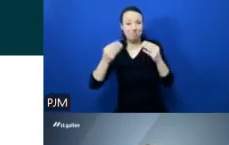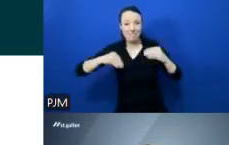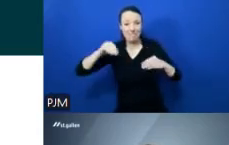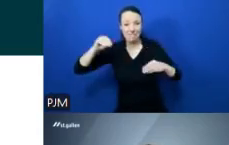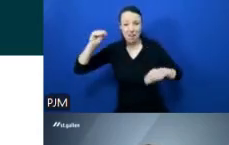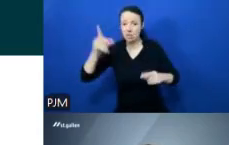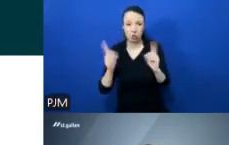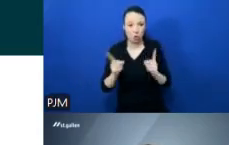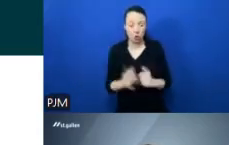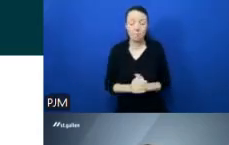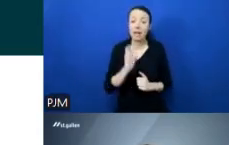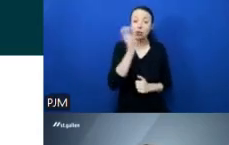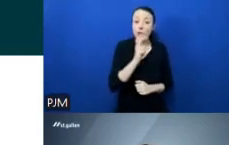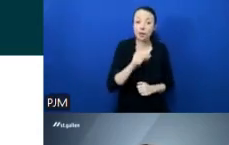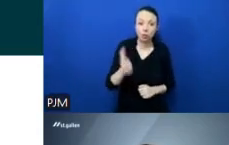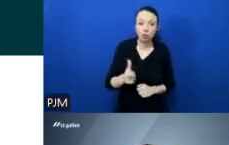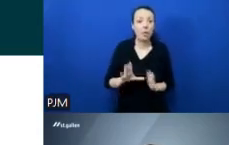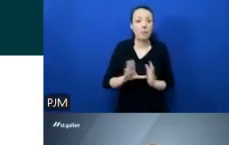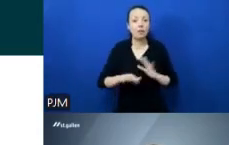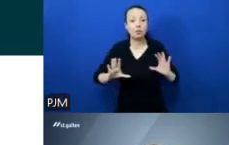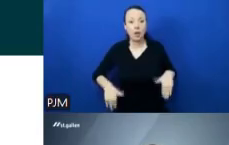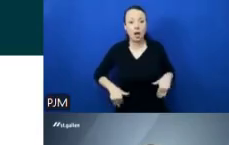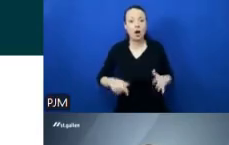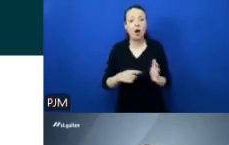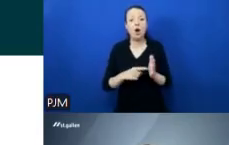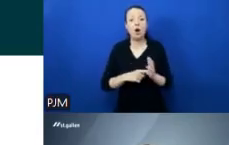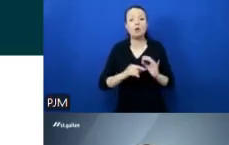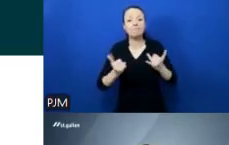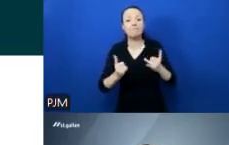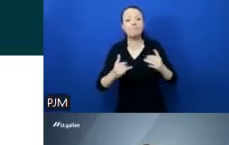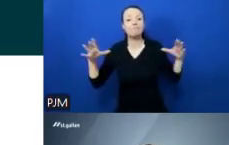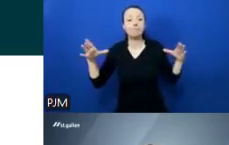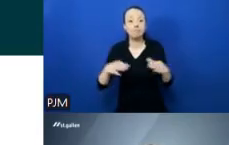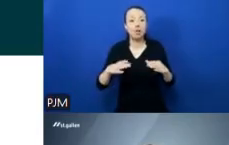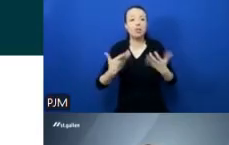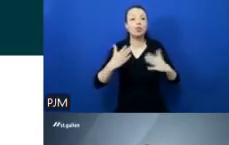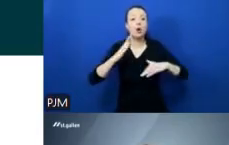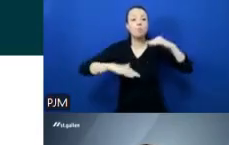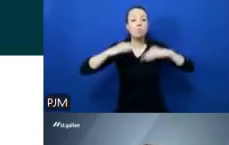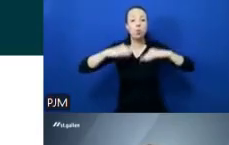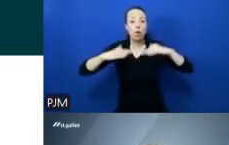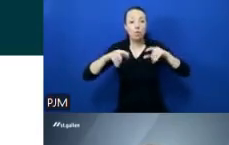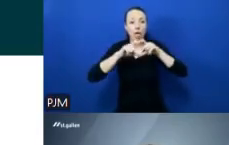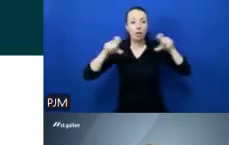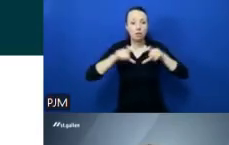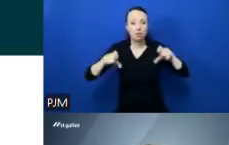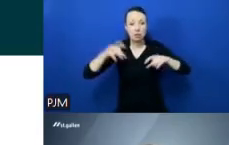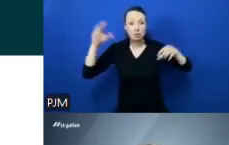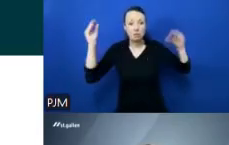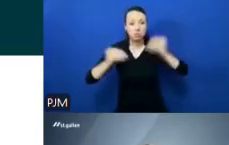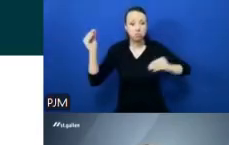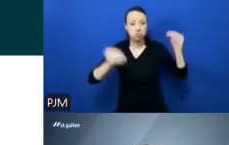significantly and fast, and what is very characteristic is that they grow inside, which means they become more and more